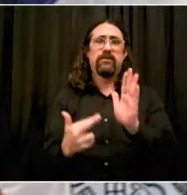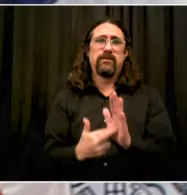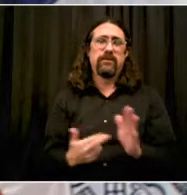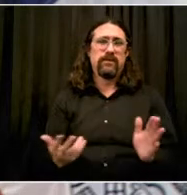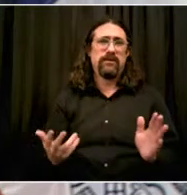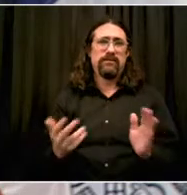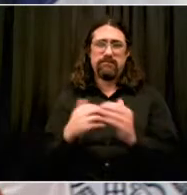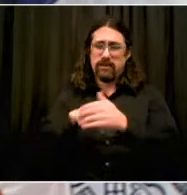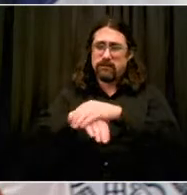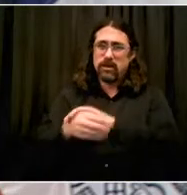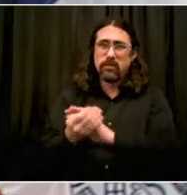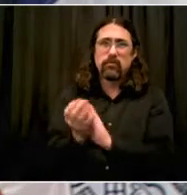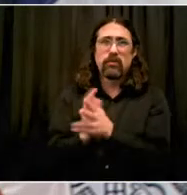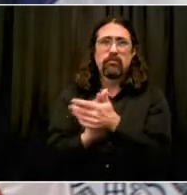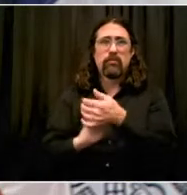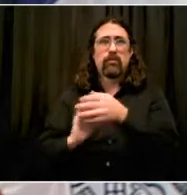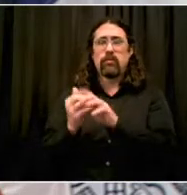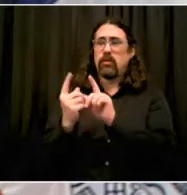Narmeen from Pix.